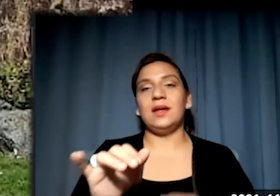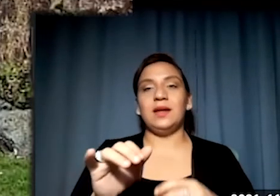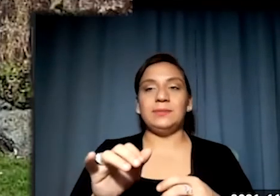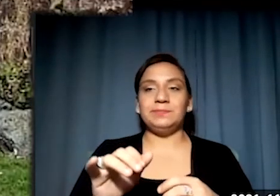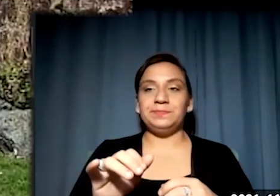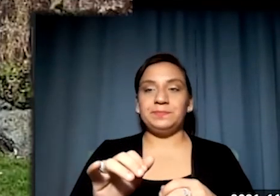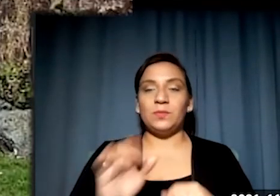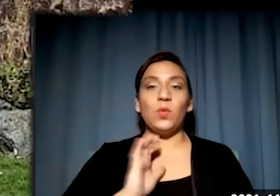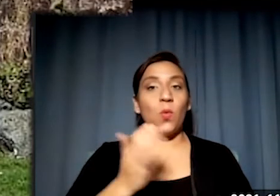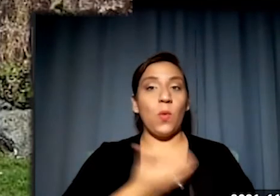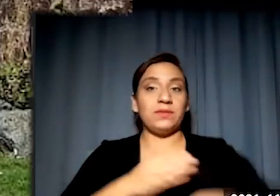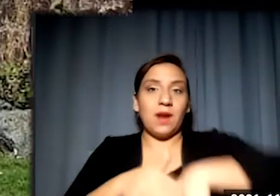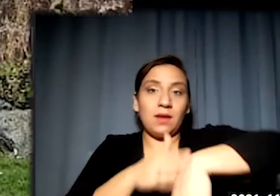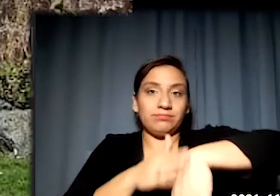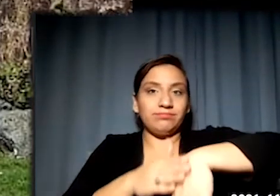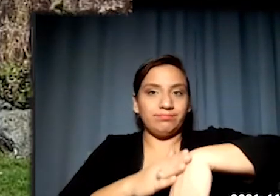unique place.